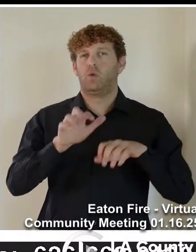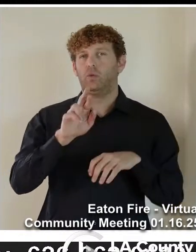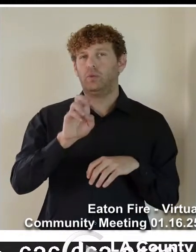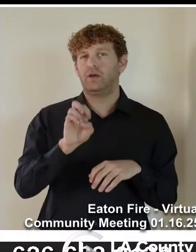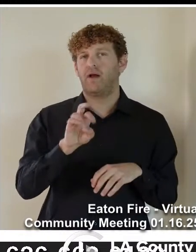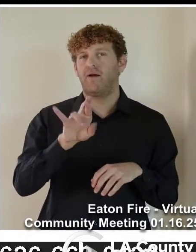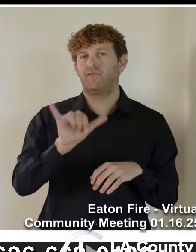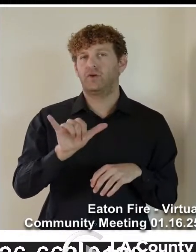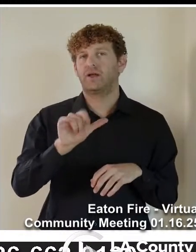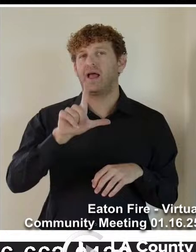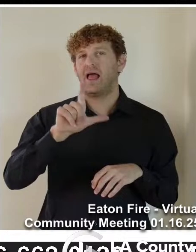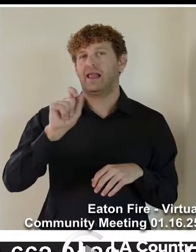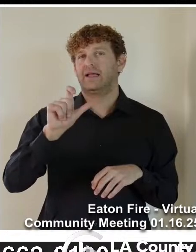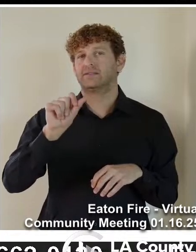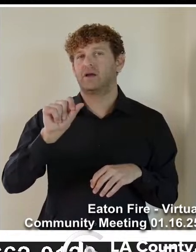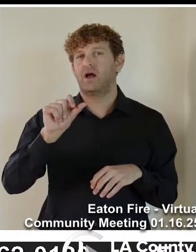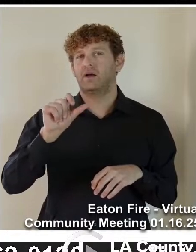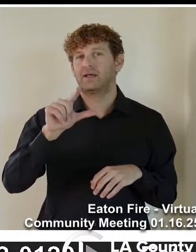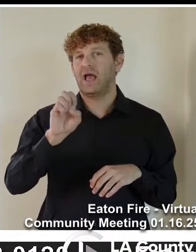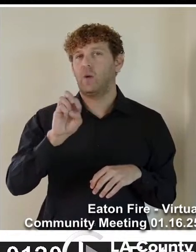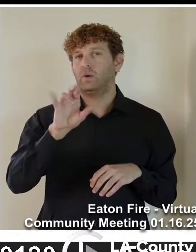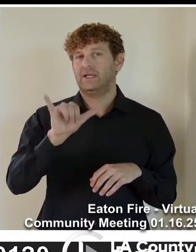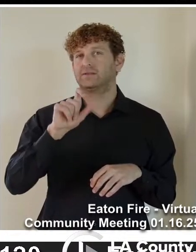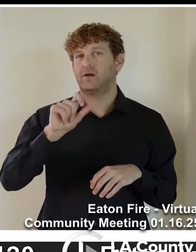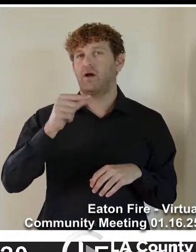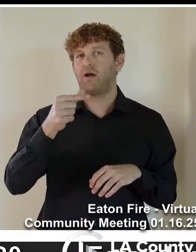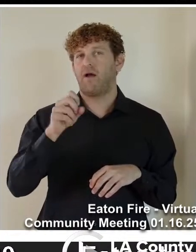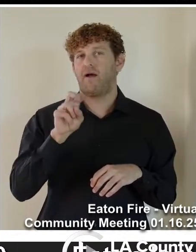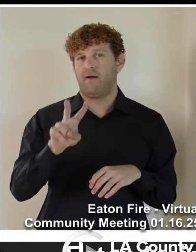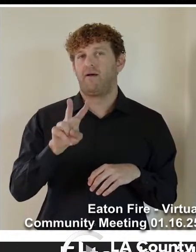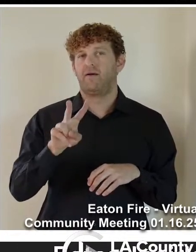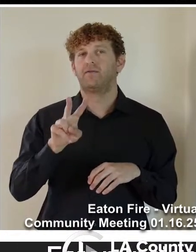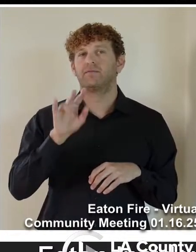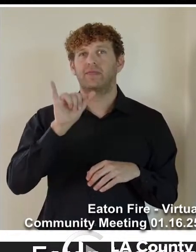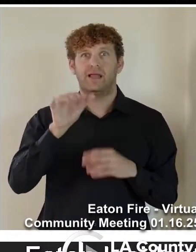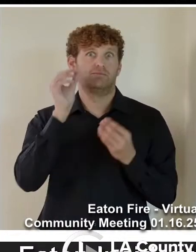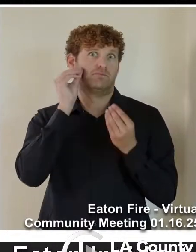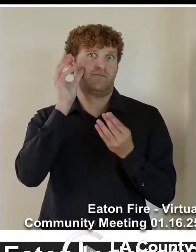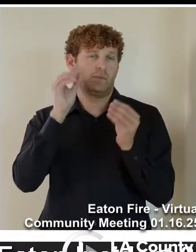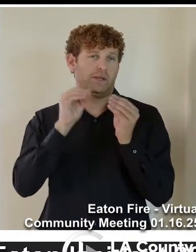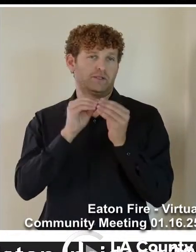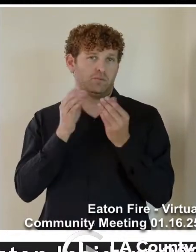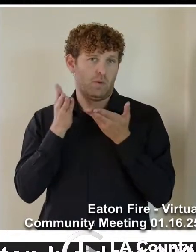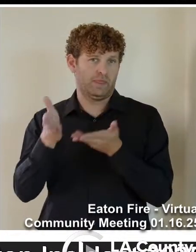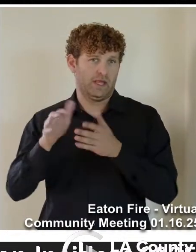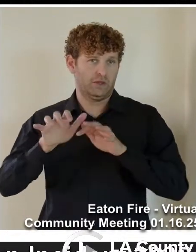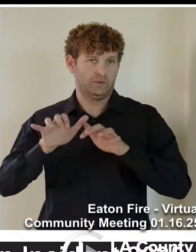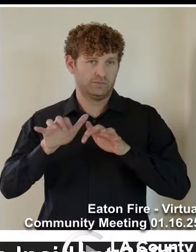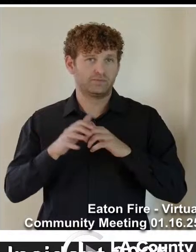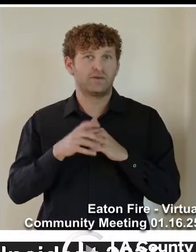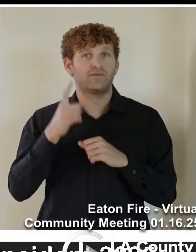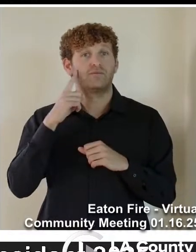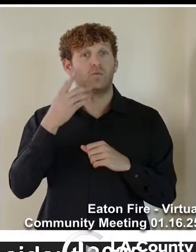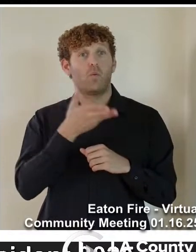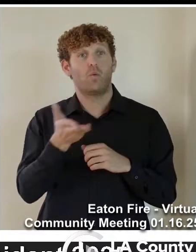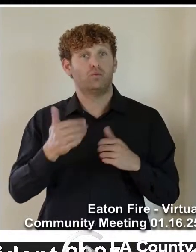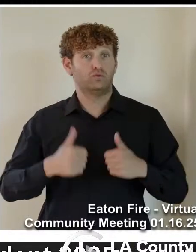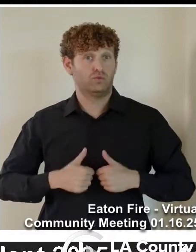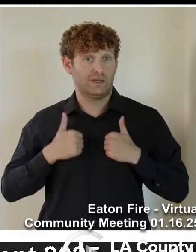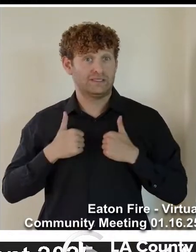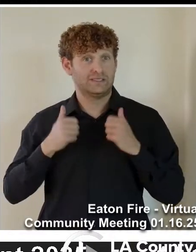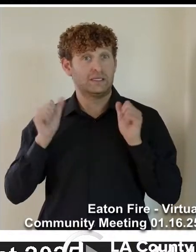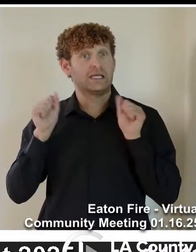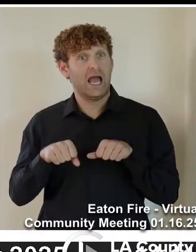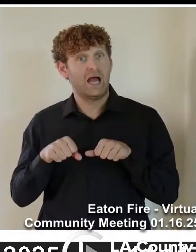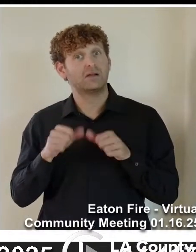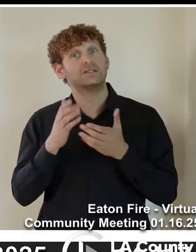recovery.lacounty.gov for the latest information. And lastly, it's important to note that some residents may be able to return to communities that didn't suffer